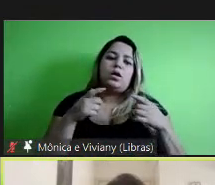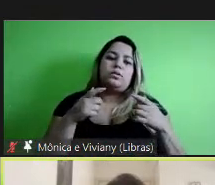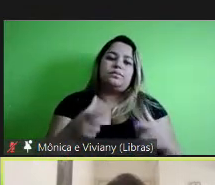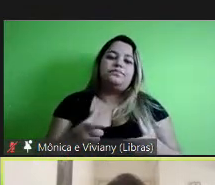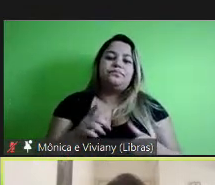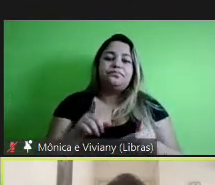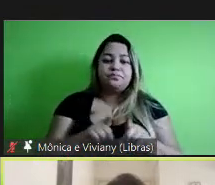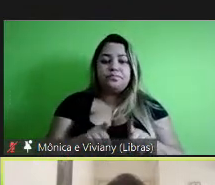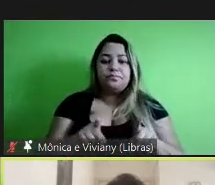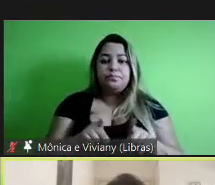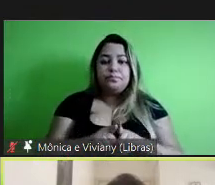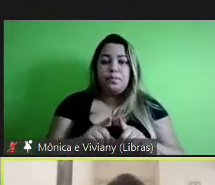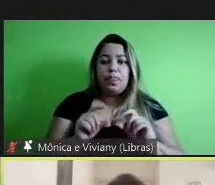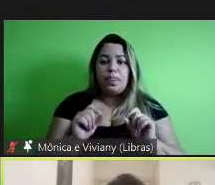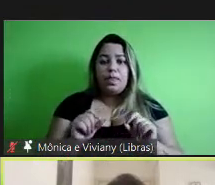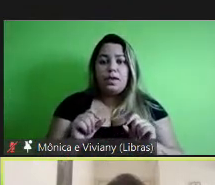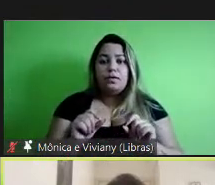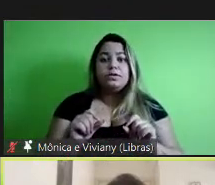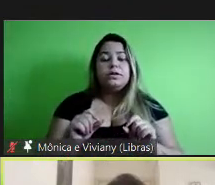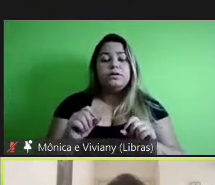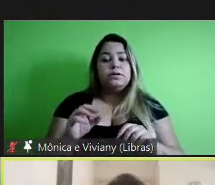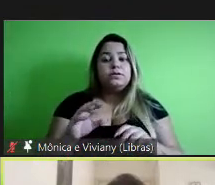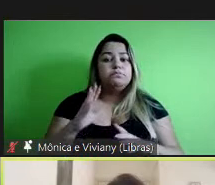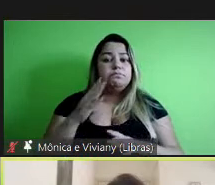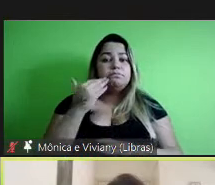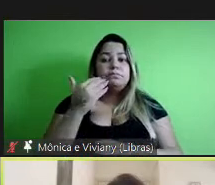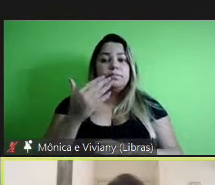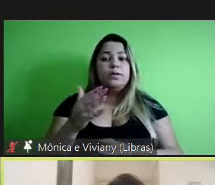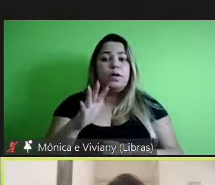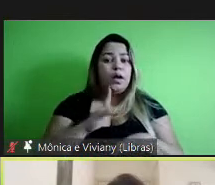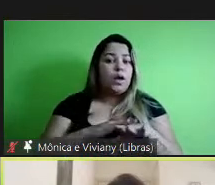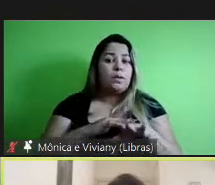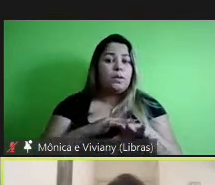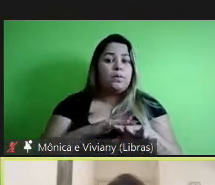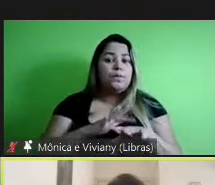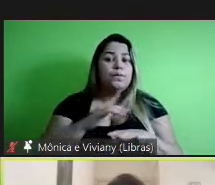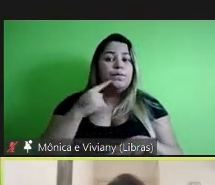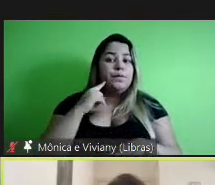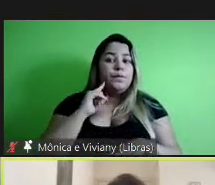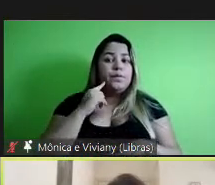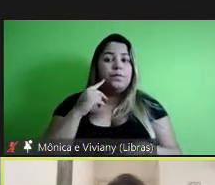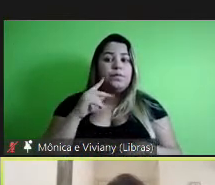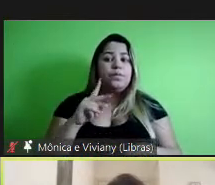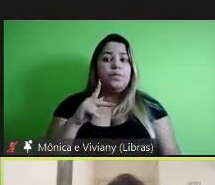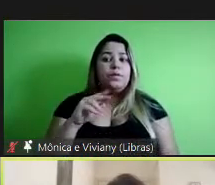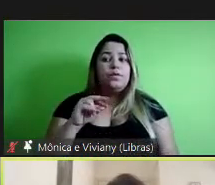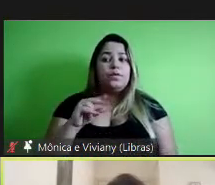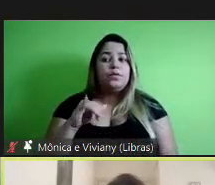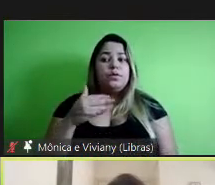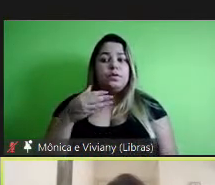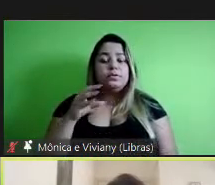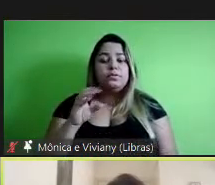home. The scientific evidences show that diseases caused by pollution